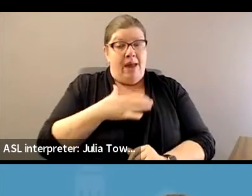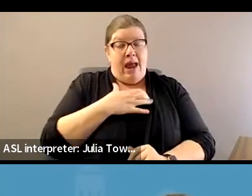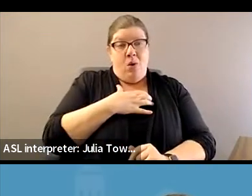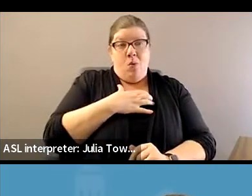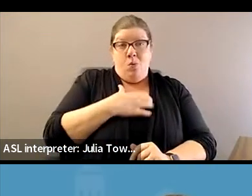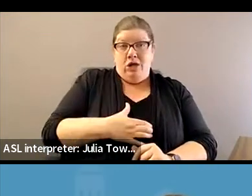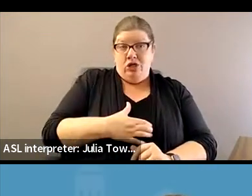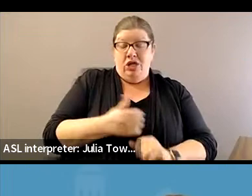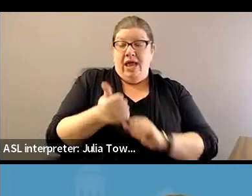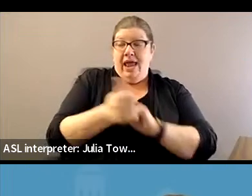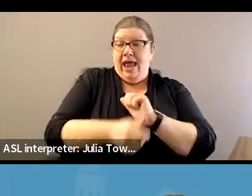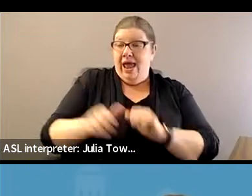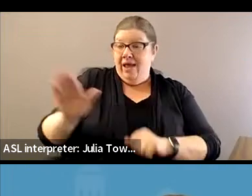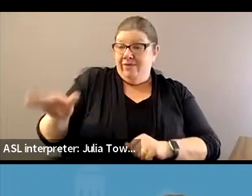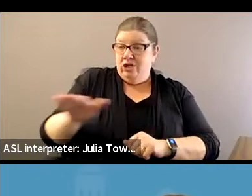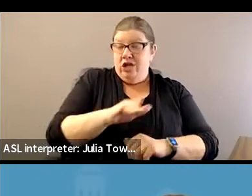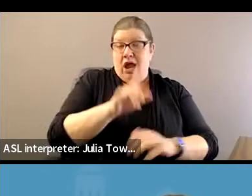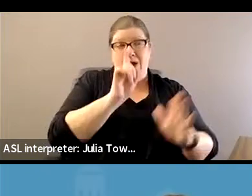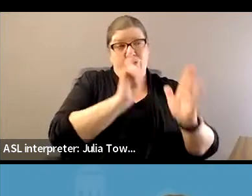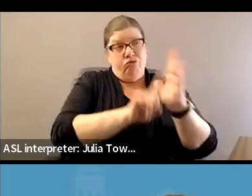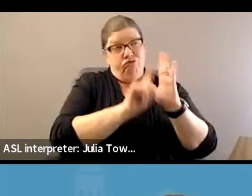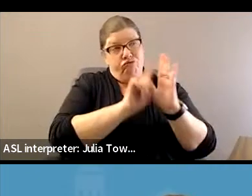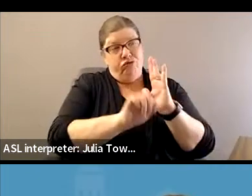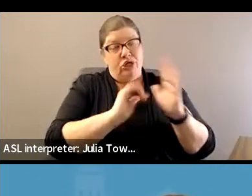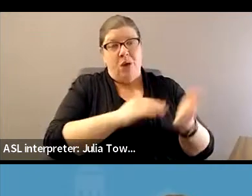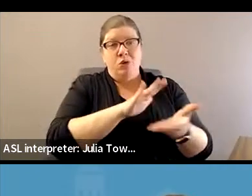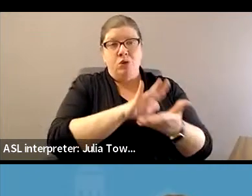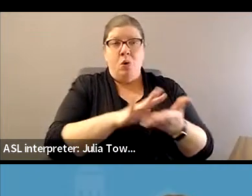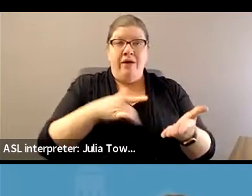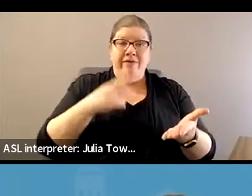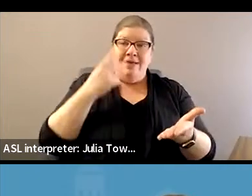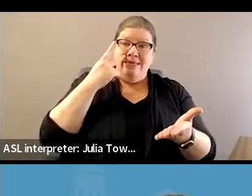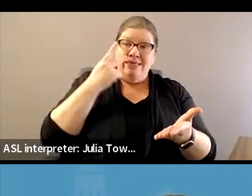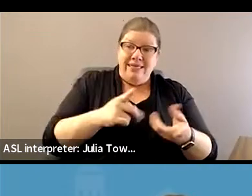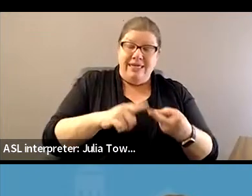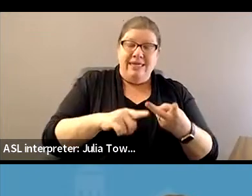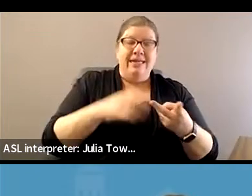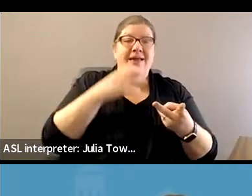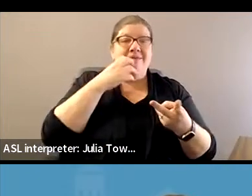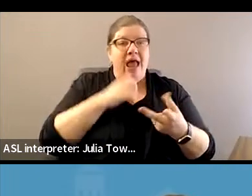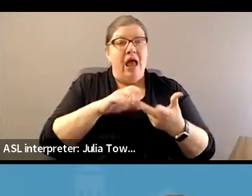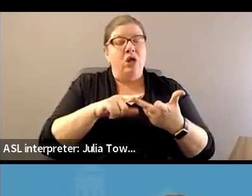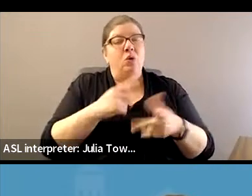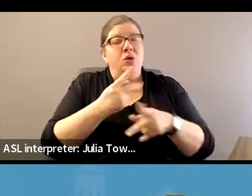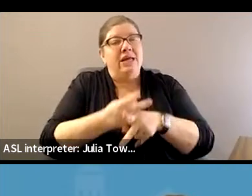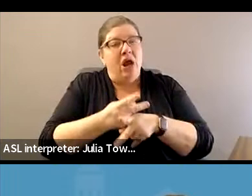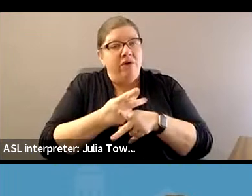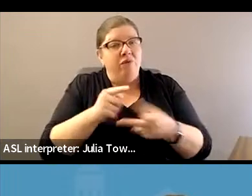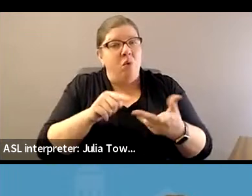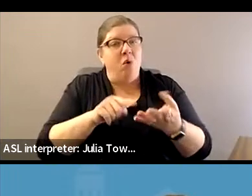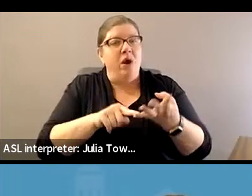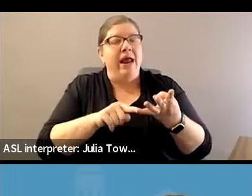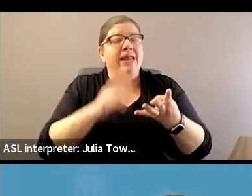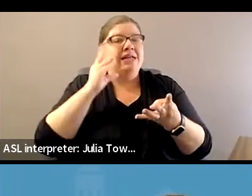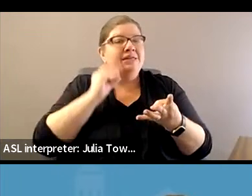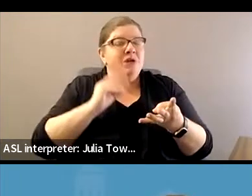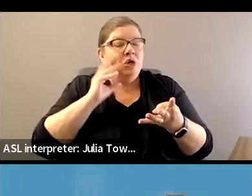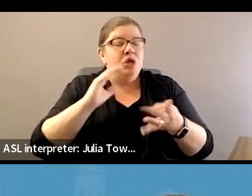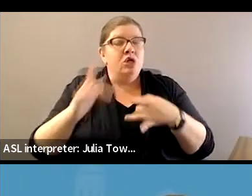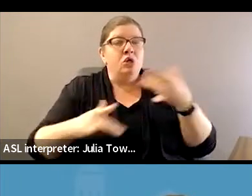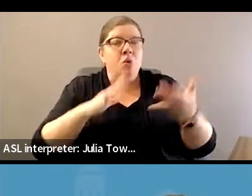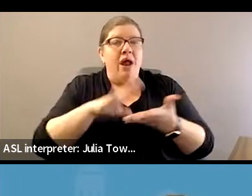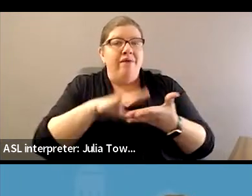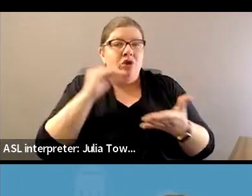single child that comes through our school doors feels seen, valued, cared for, and experience the joy of learning in safe spaces with